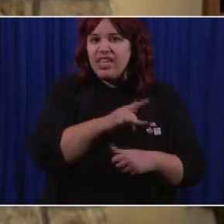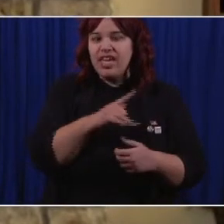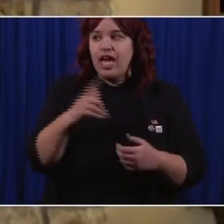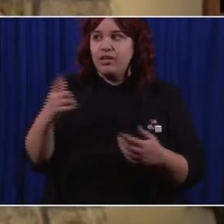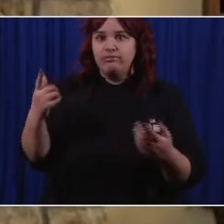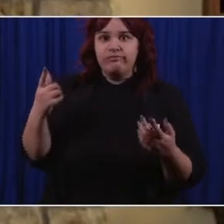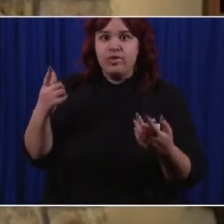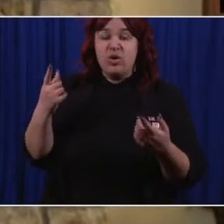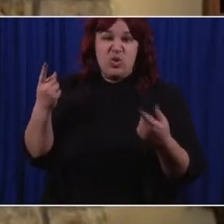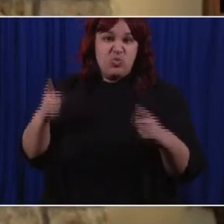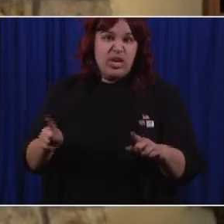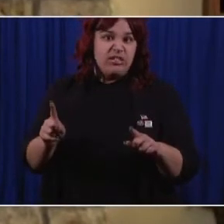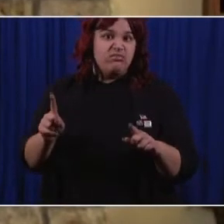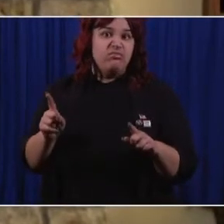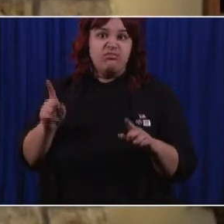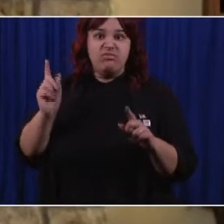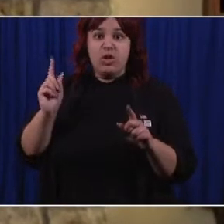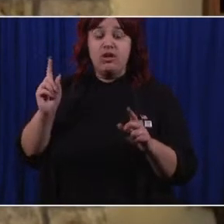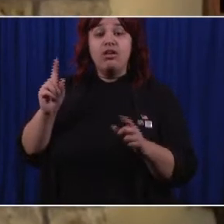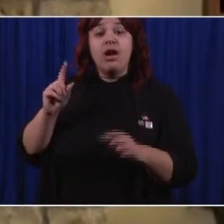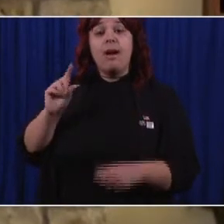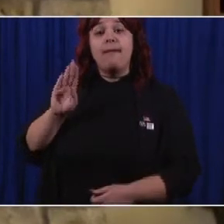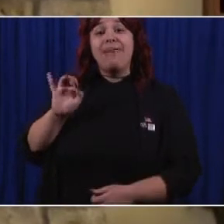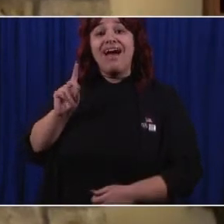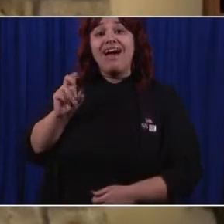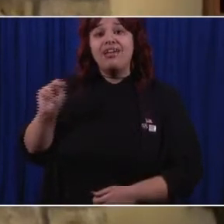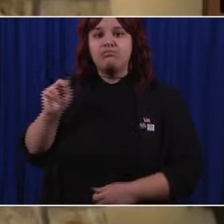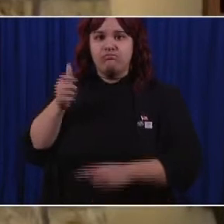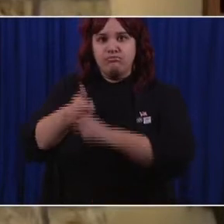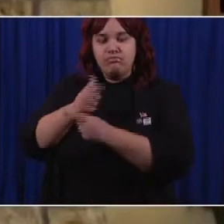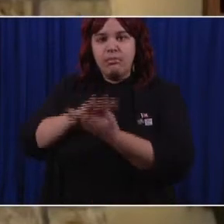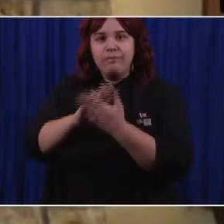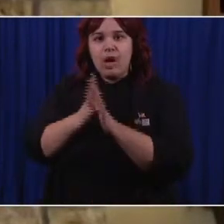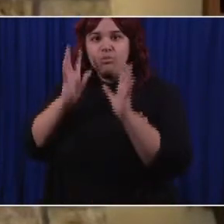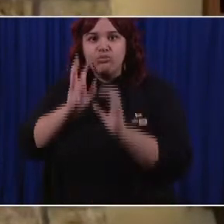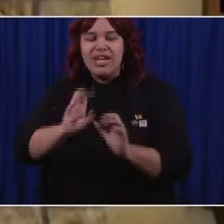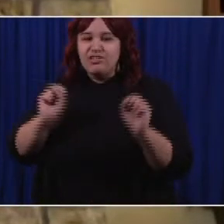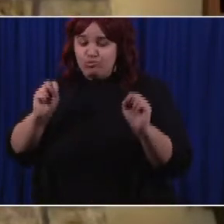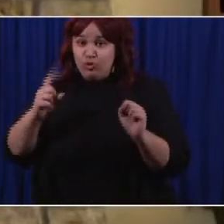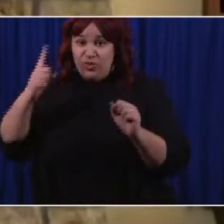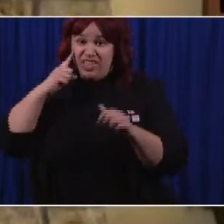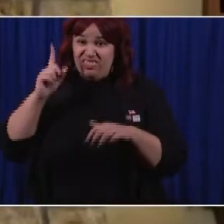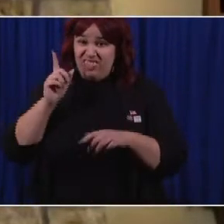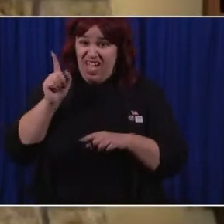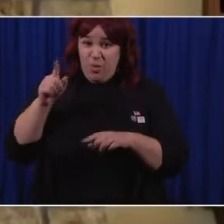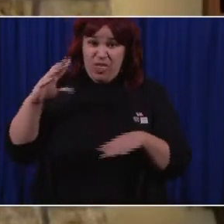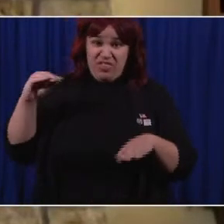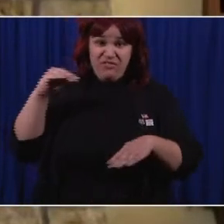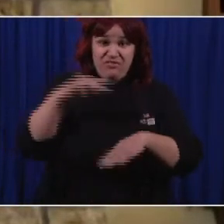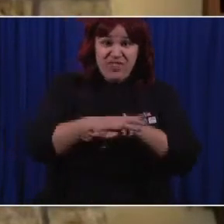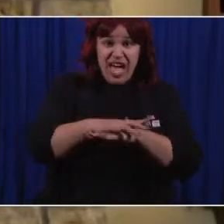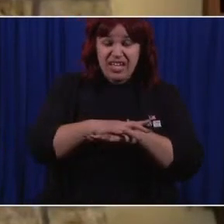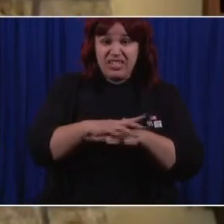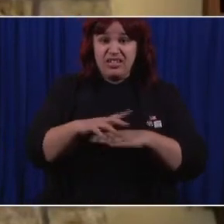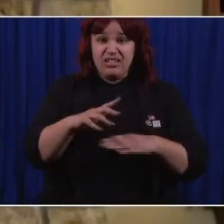incoming changes or plans? Yeah, Justin, I'm frustrated by the weekend as well.